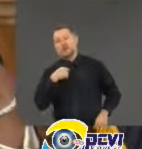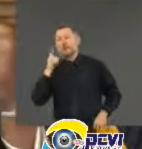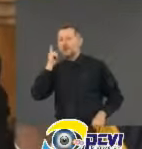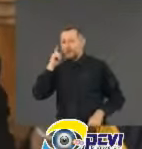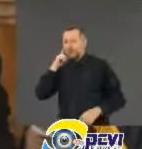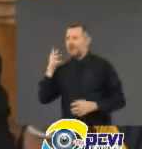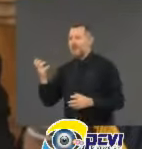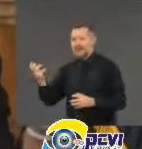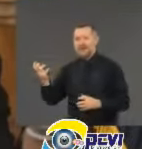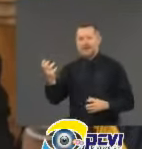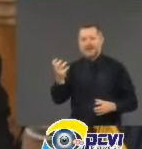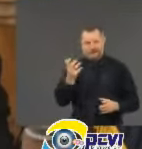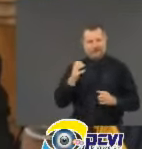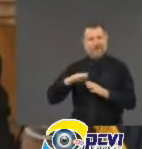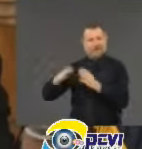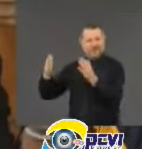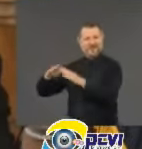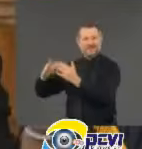are